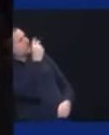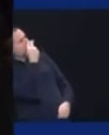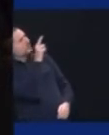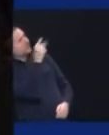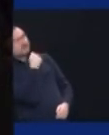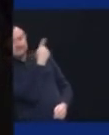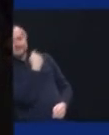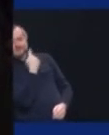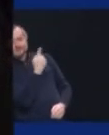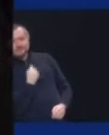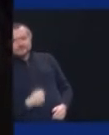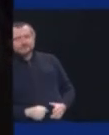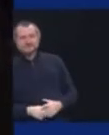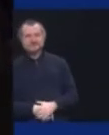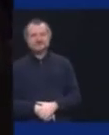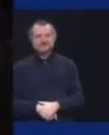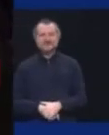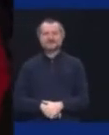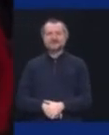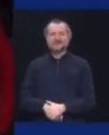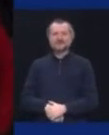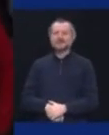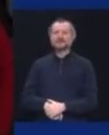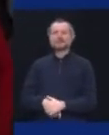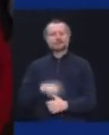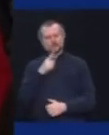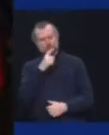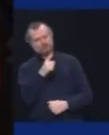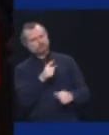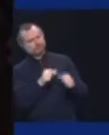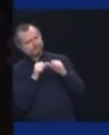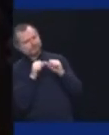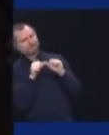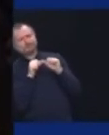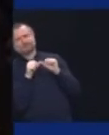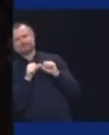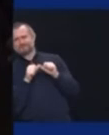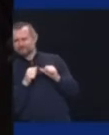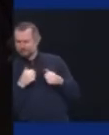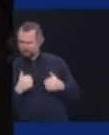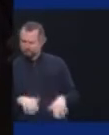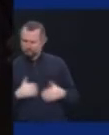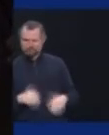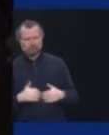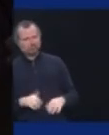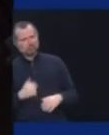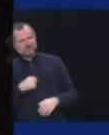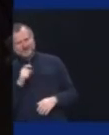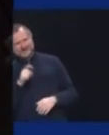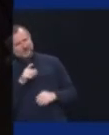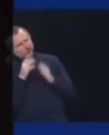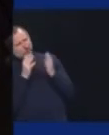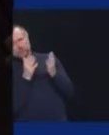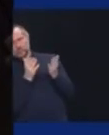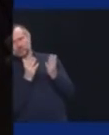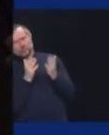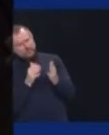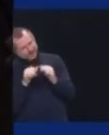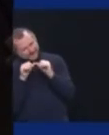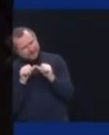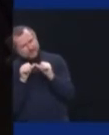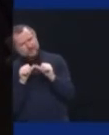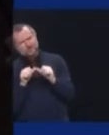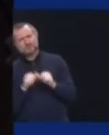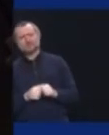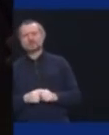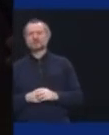leadership and for your resolve for this issue. We need you to continue going with this vaccine.